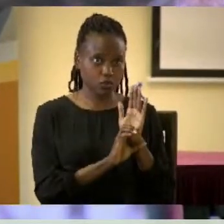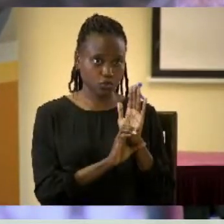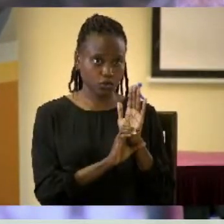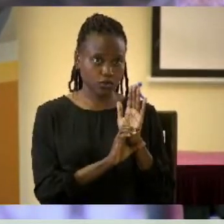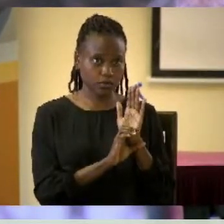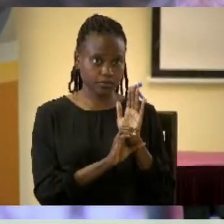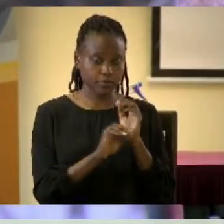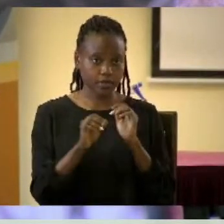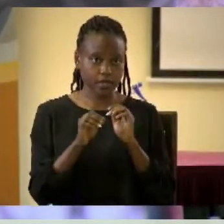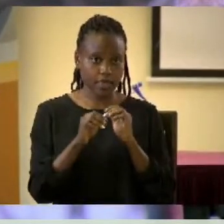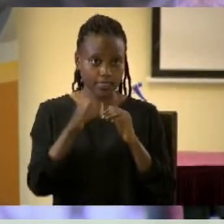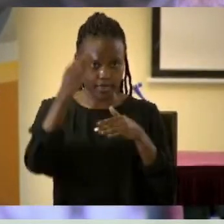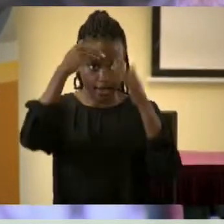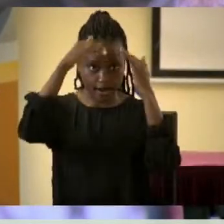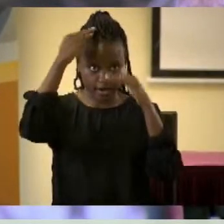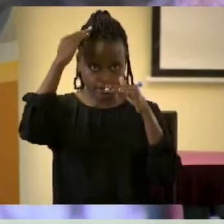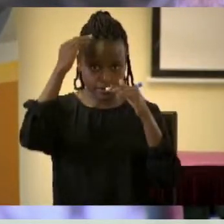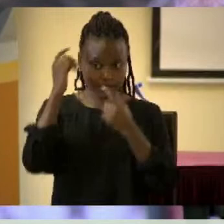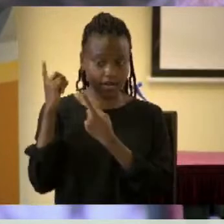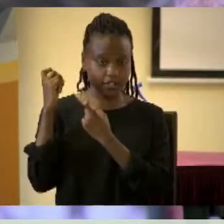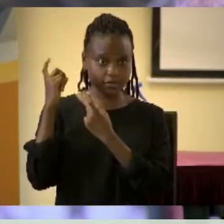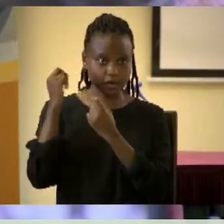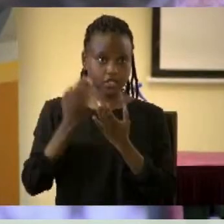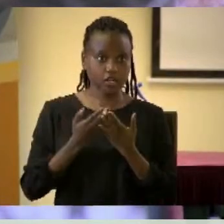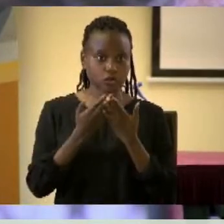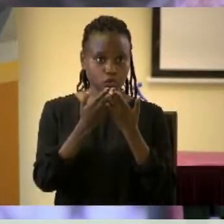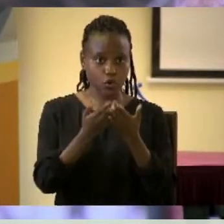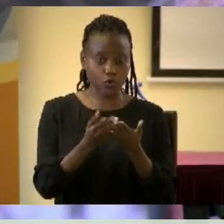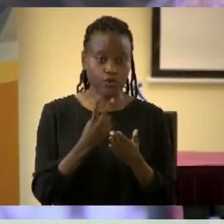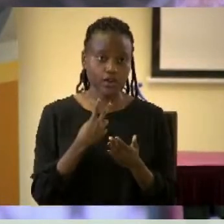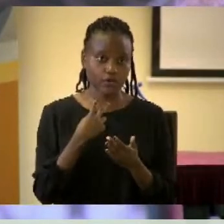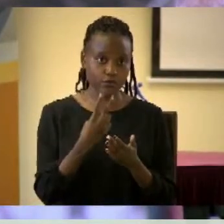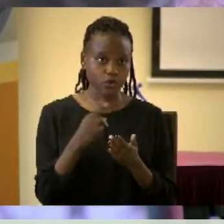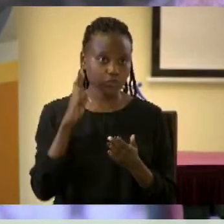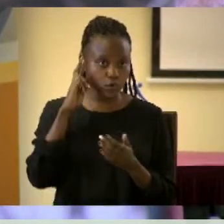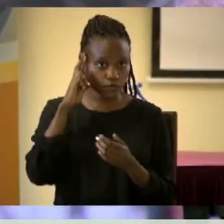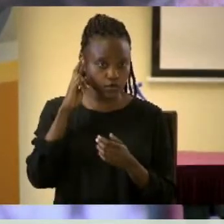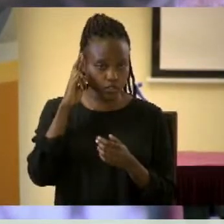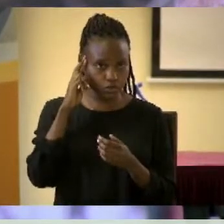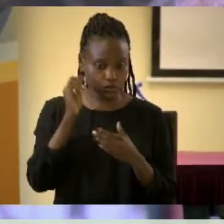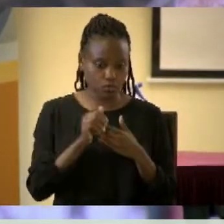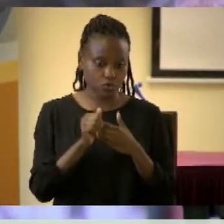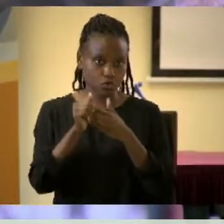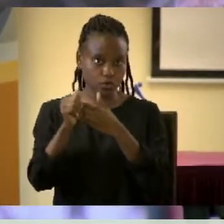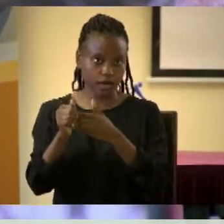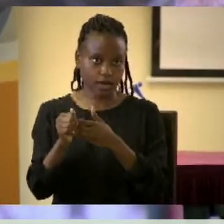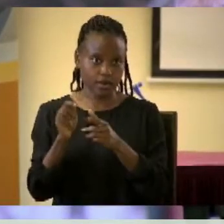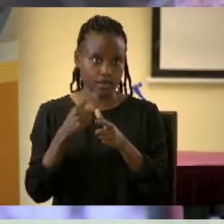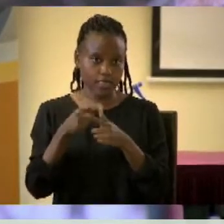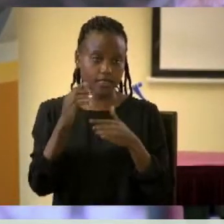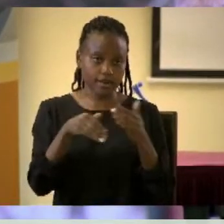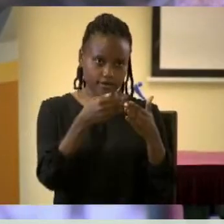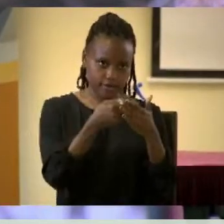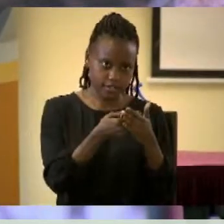is expected to offer a voice of reason to guide and enrich this